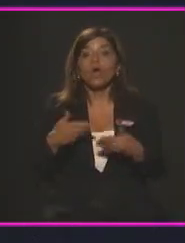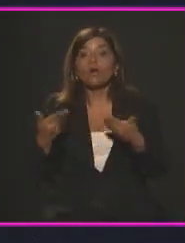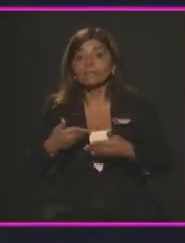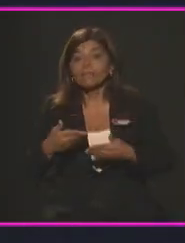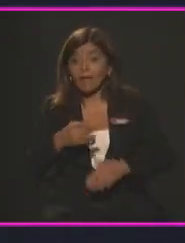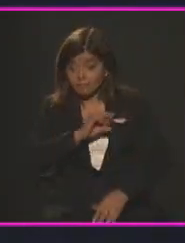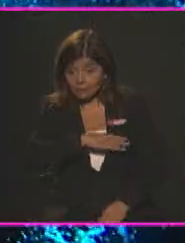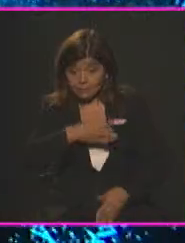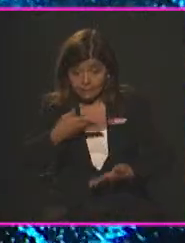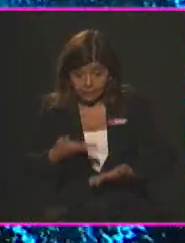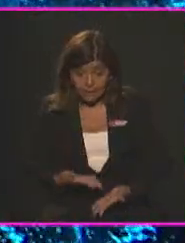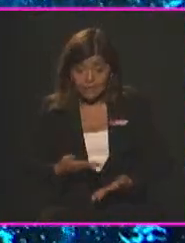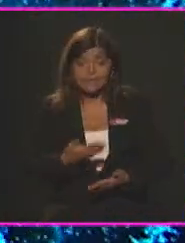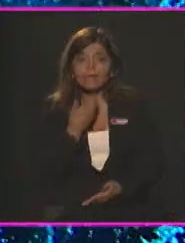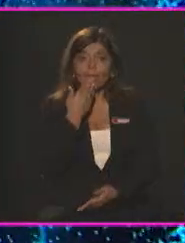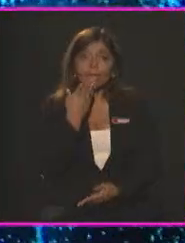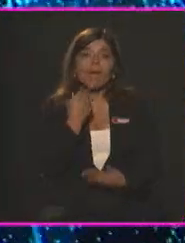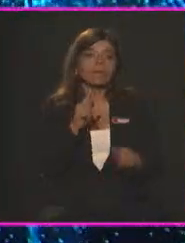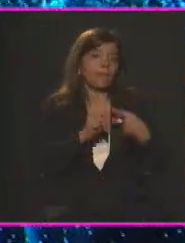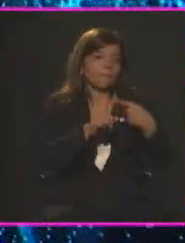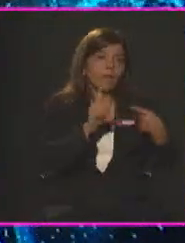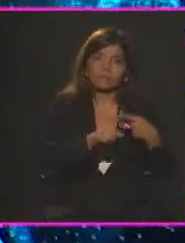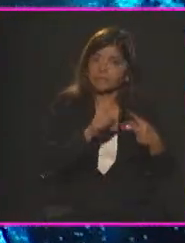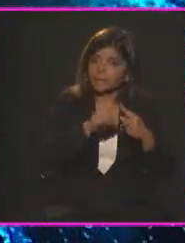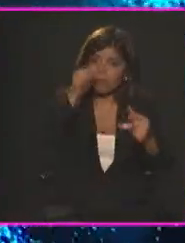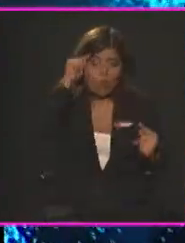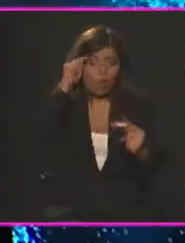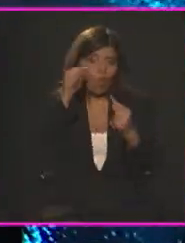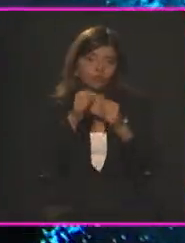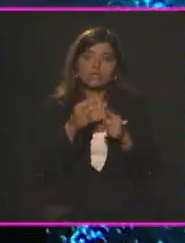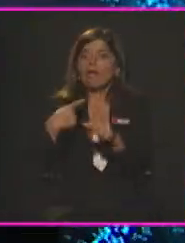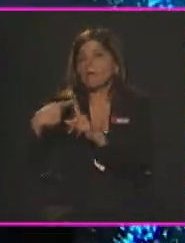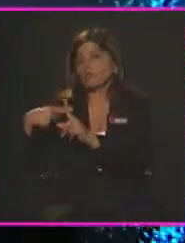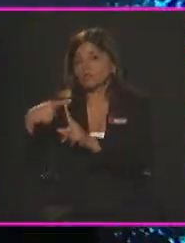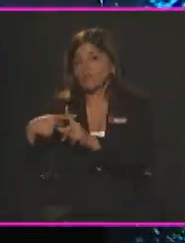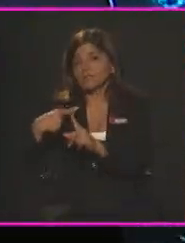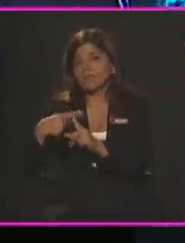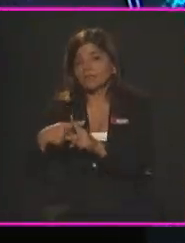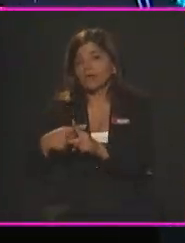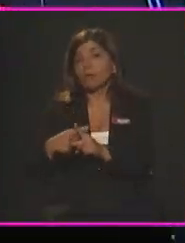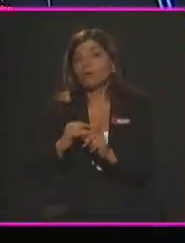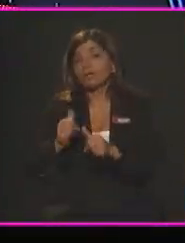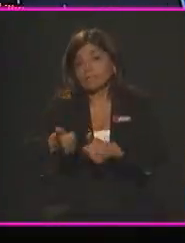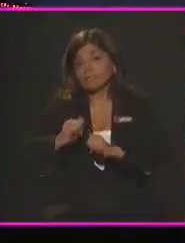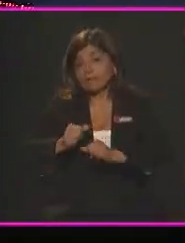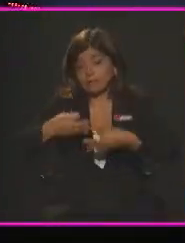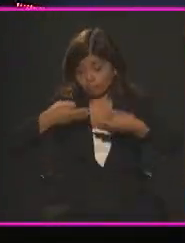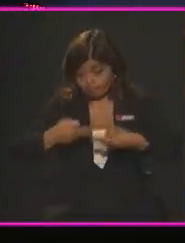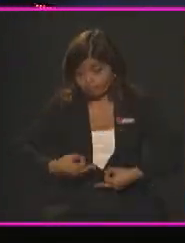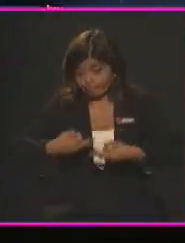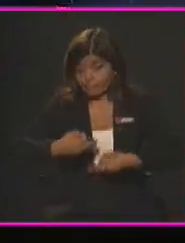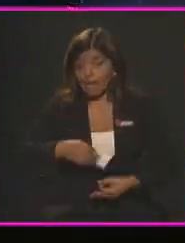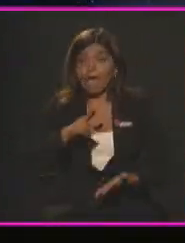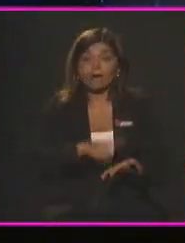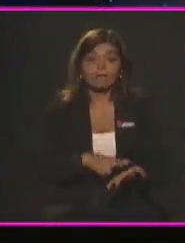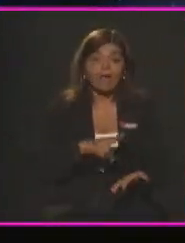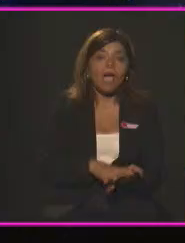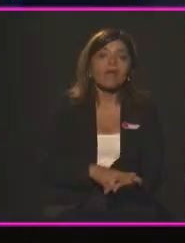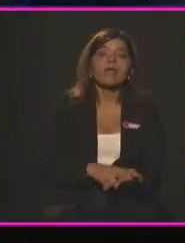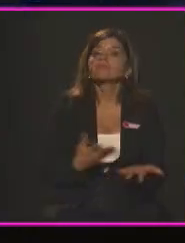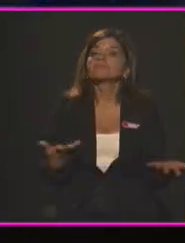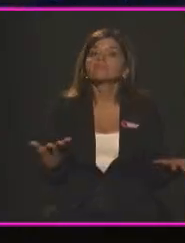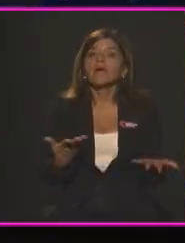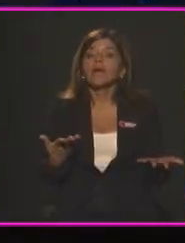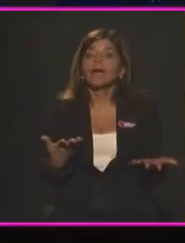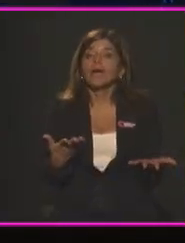goal. But having the data is not enough, and the real challenge is to build a user interface for our microbiomes.